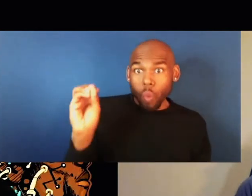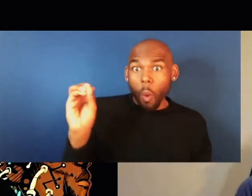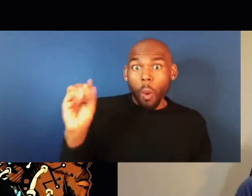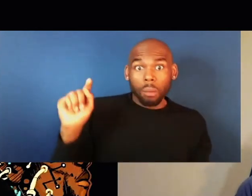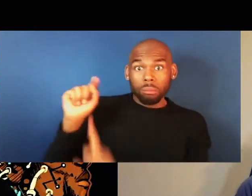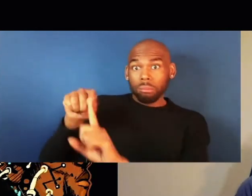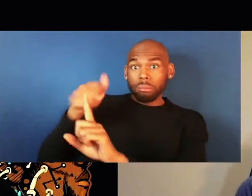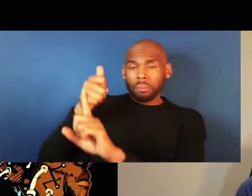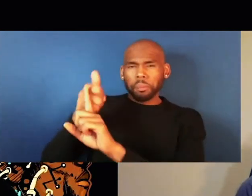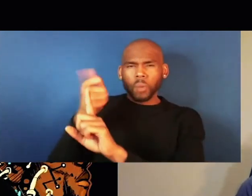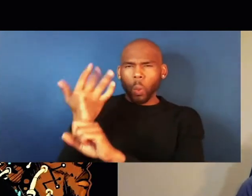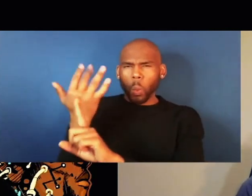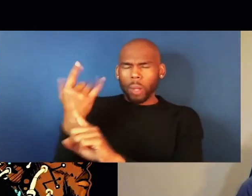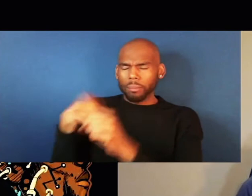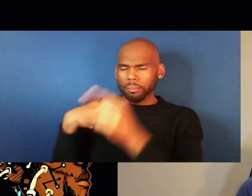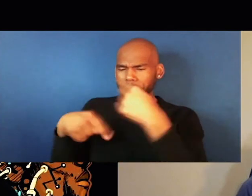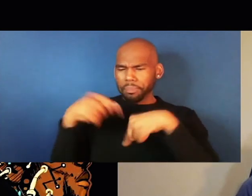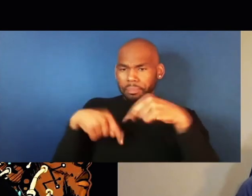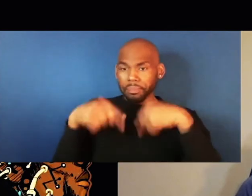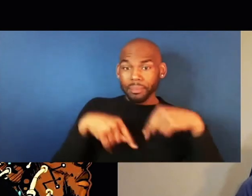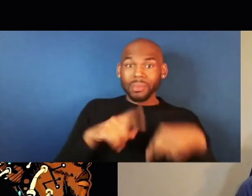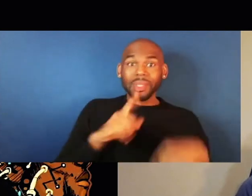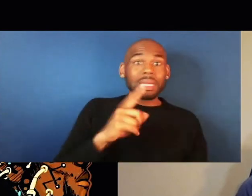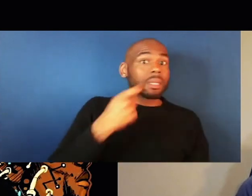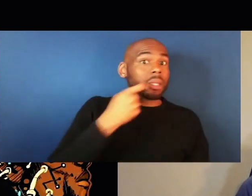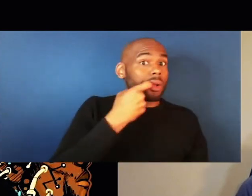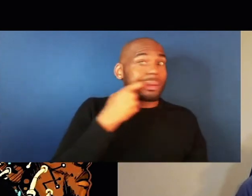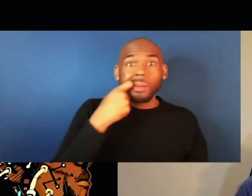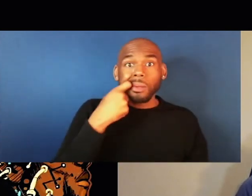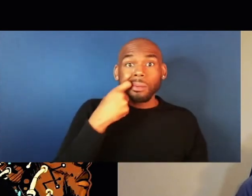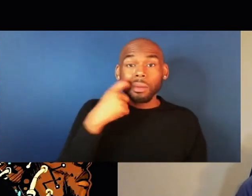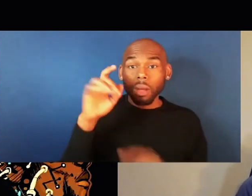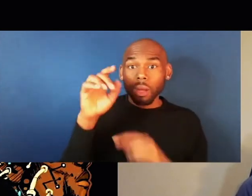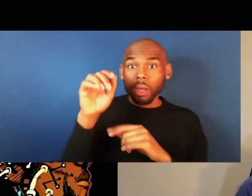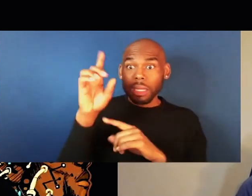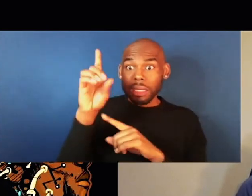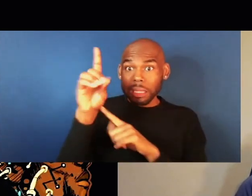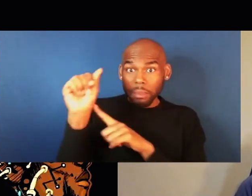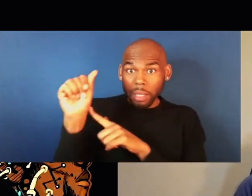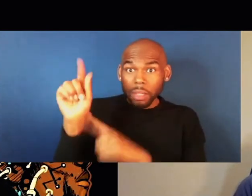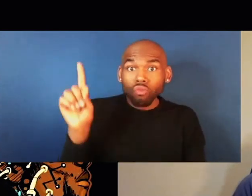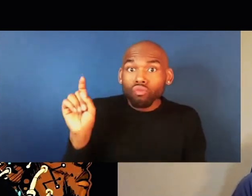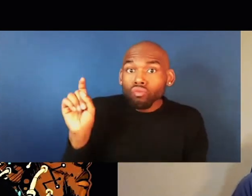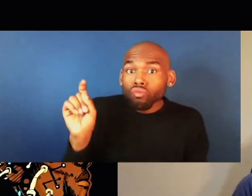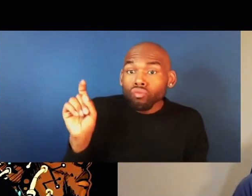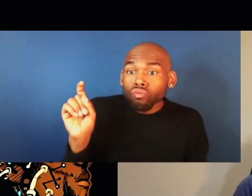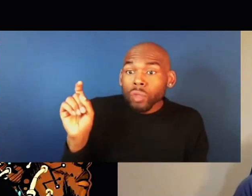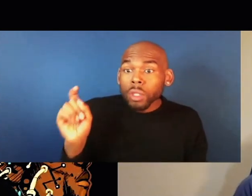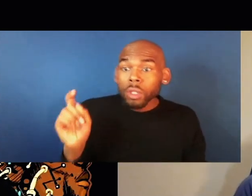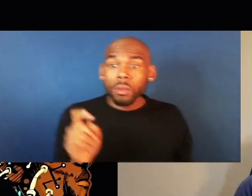Doro, I think actually, let me ask you this, would you consider addiction a disability?